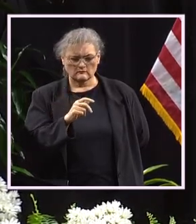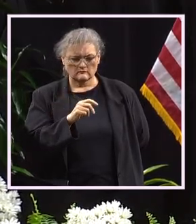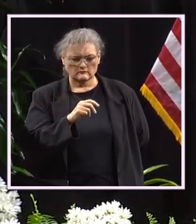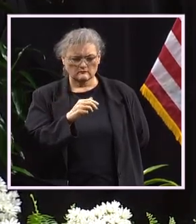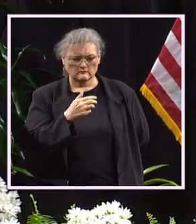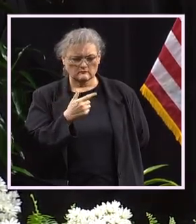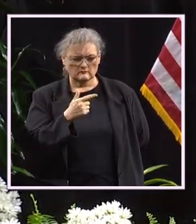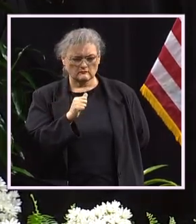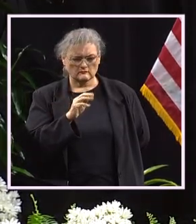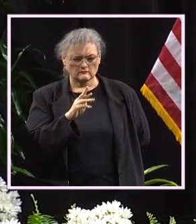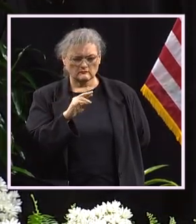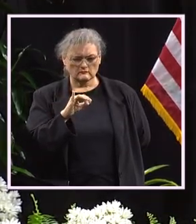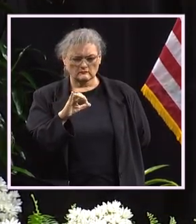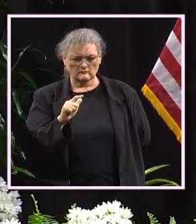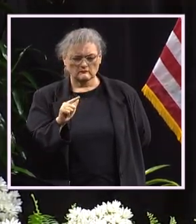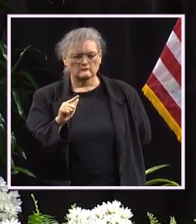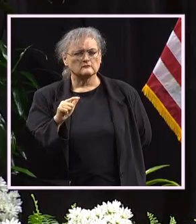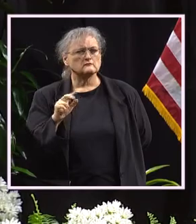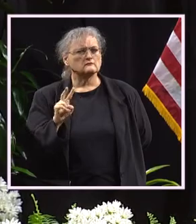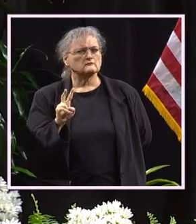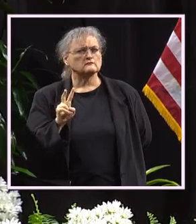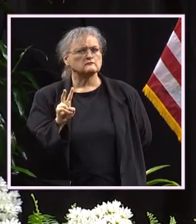Adriana Gabriela Villarreal, Cum Laude.